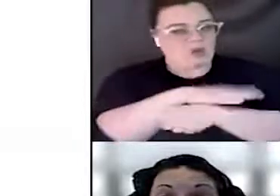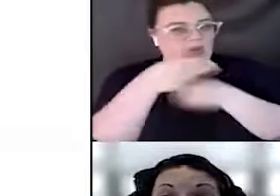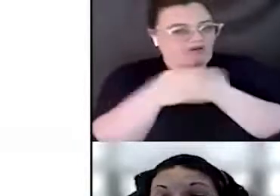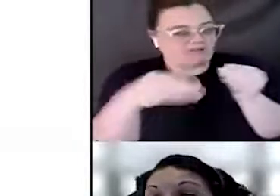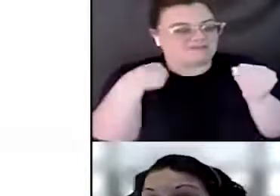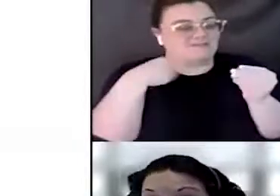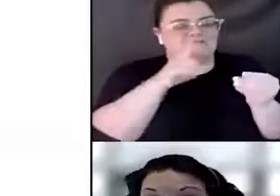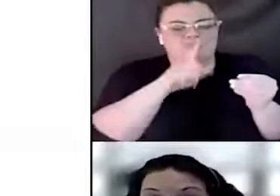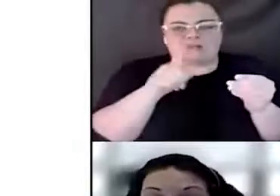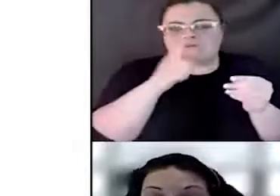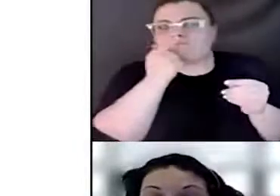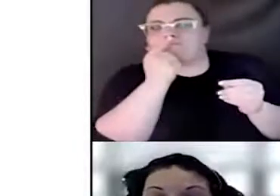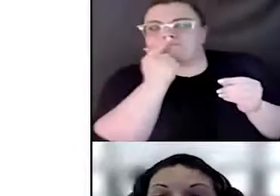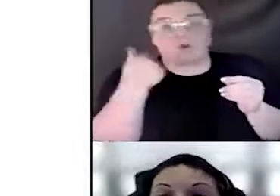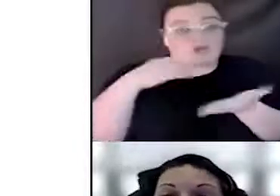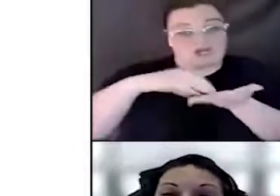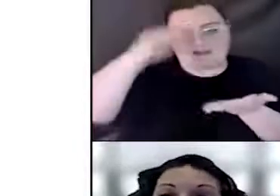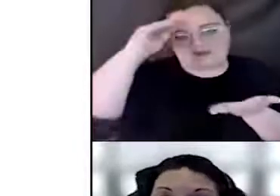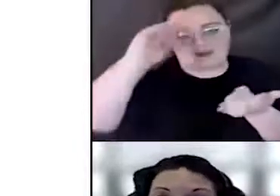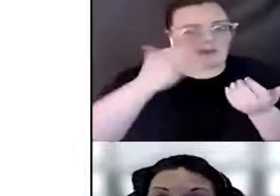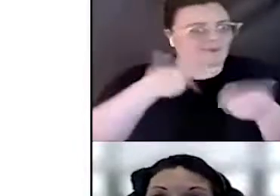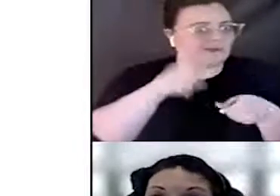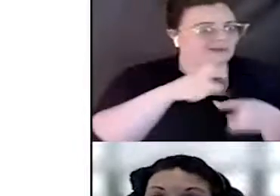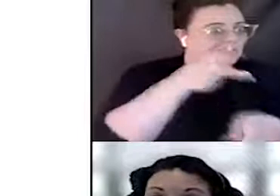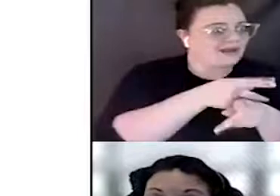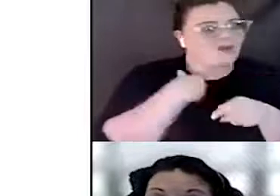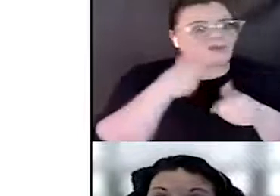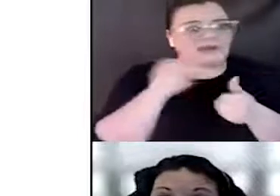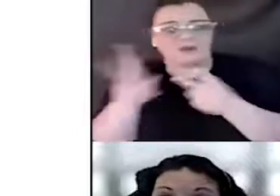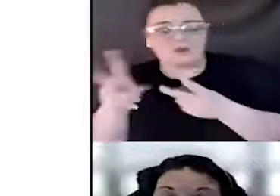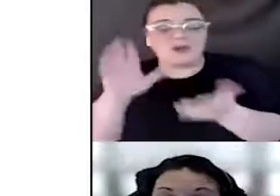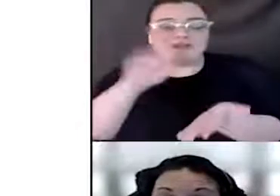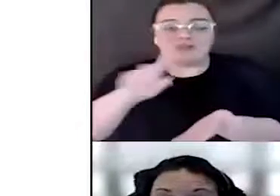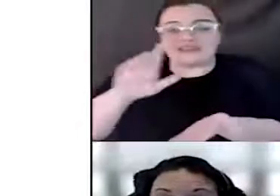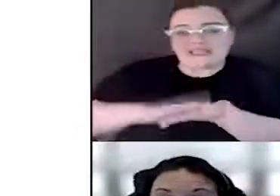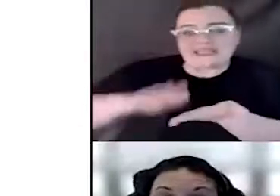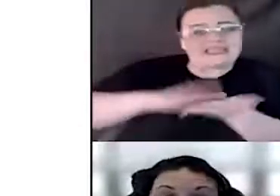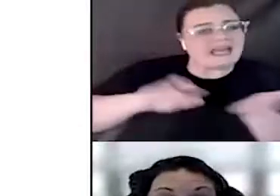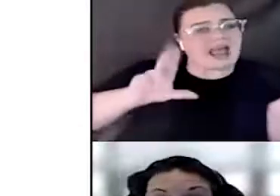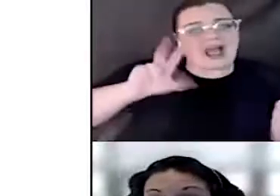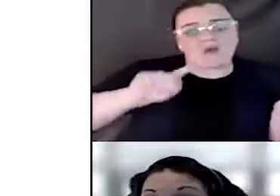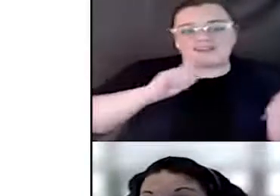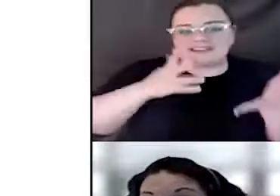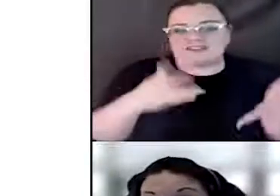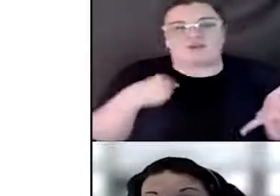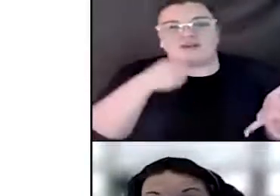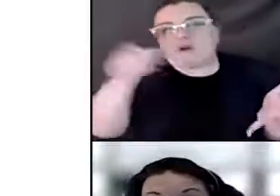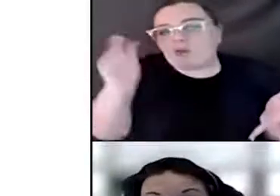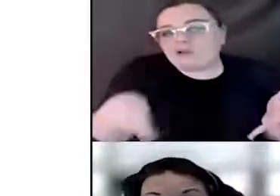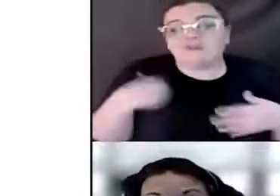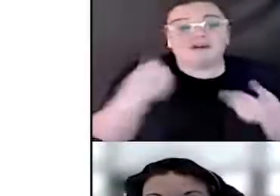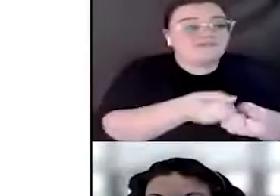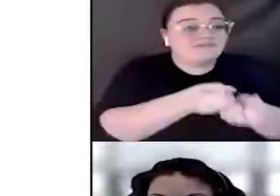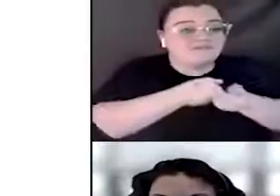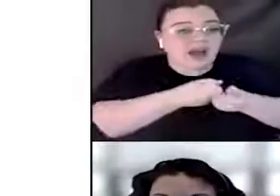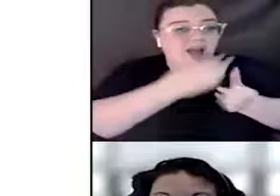what do we actually need to keep, what can we get rid of, and cleaned out a lot of unnecessary file cabinets and things,